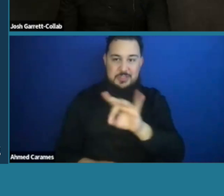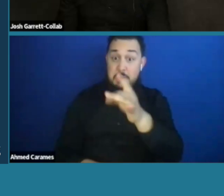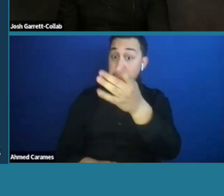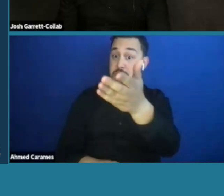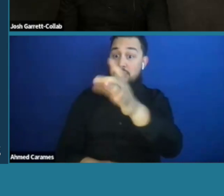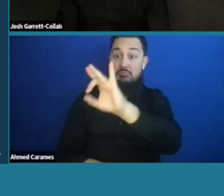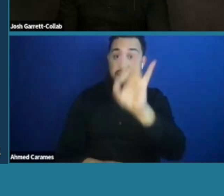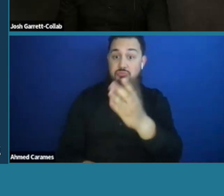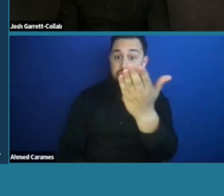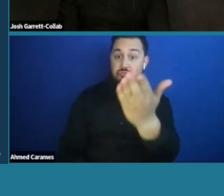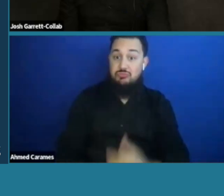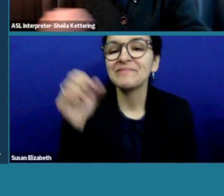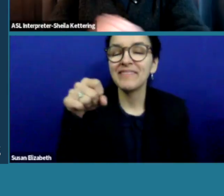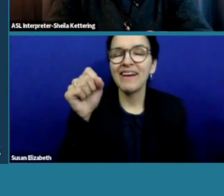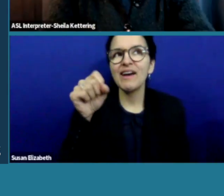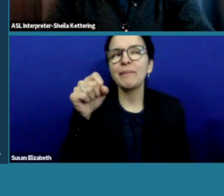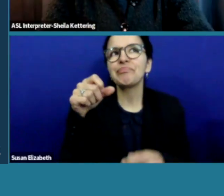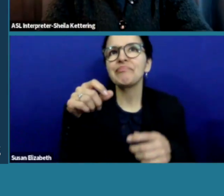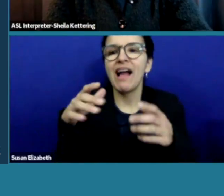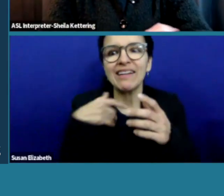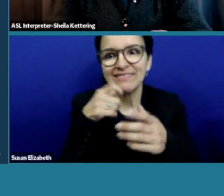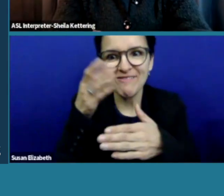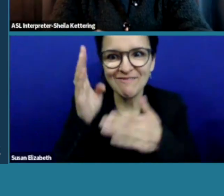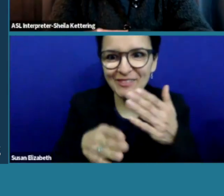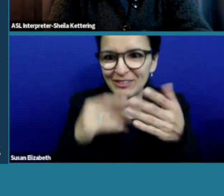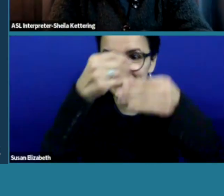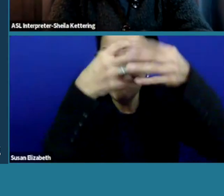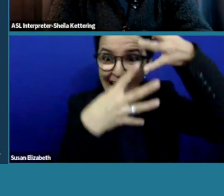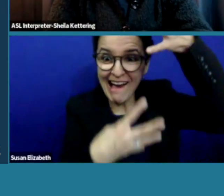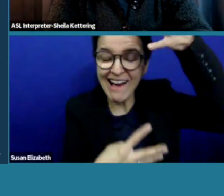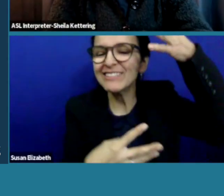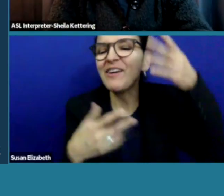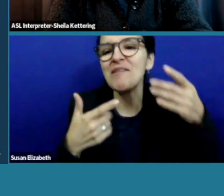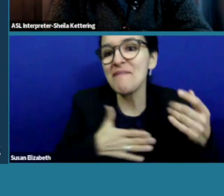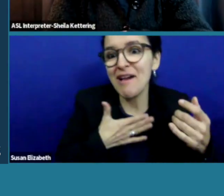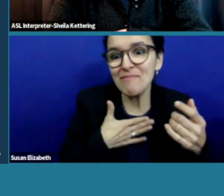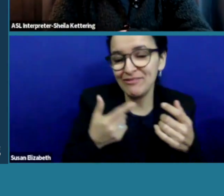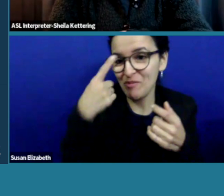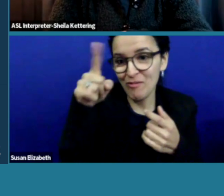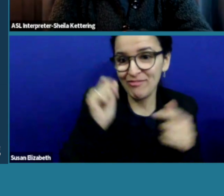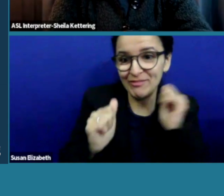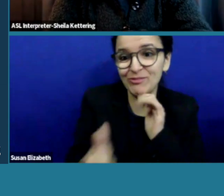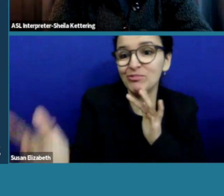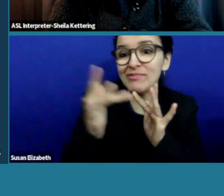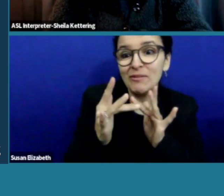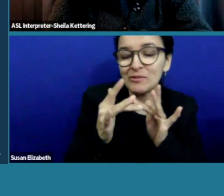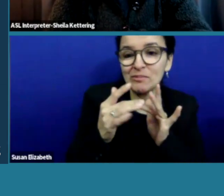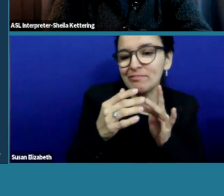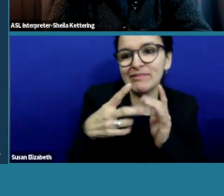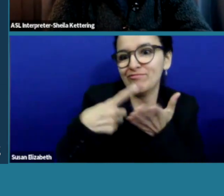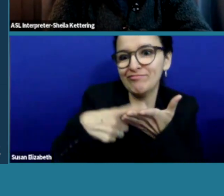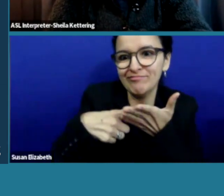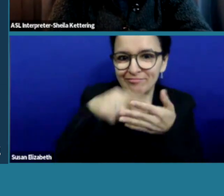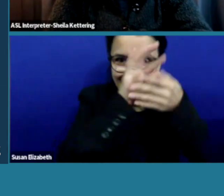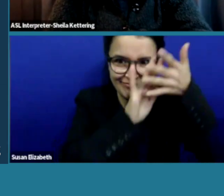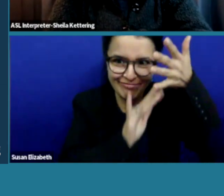ahead. Susan Elizabeth signs as Sheila interprets. Yes. There were there was so much